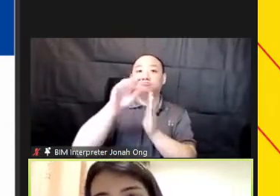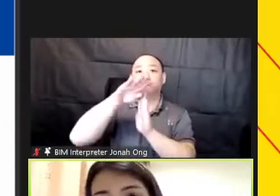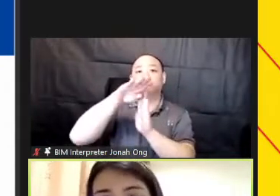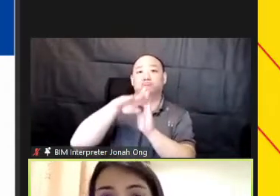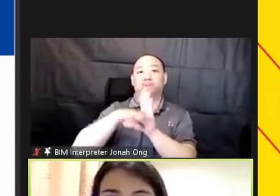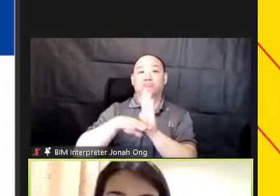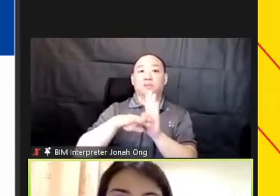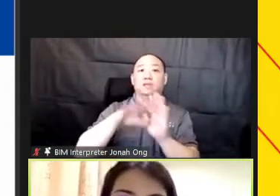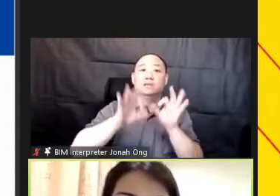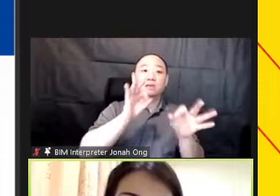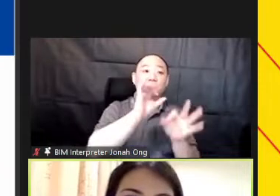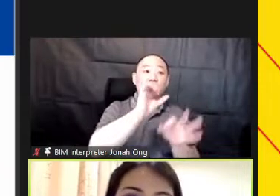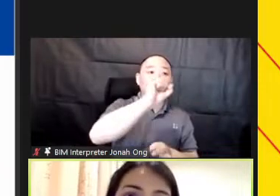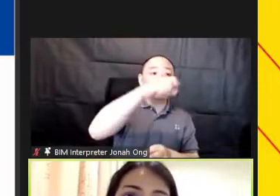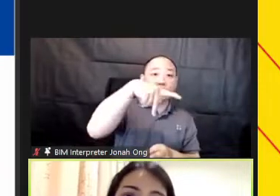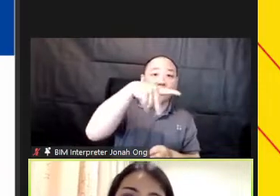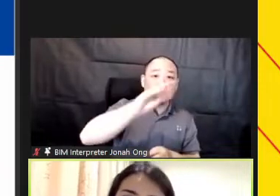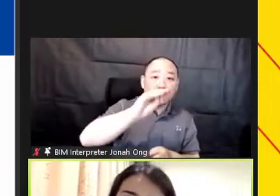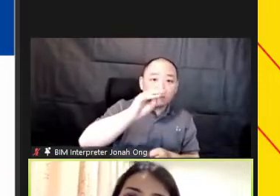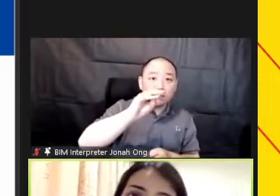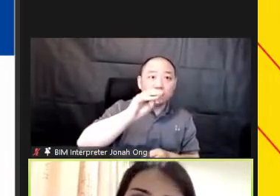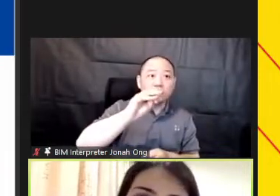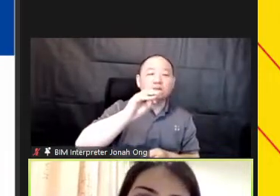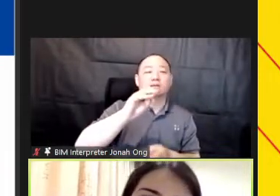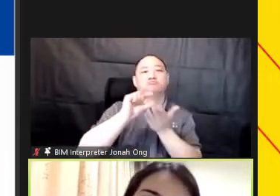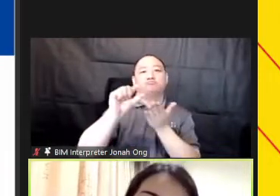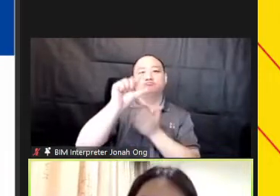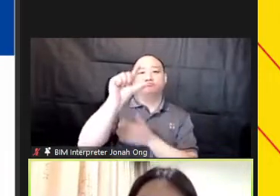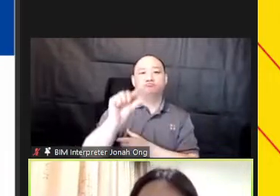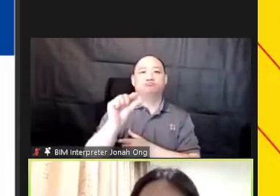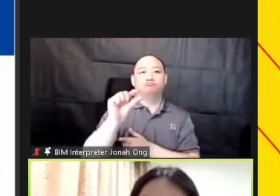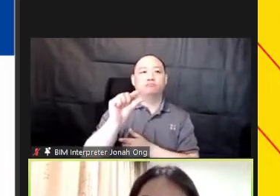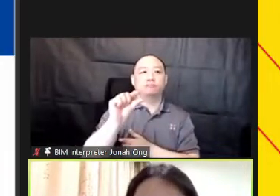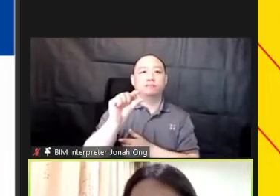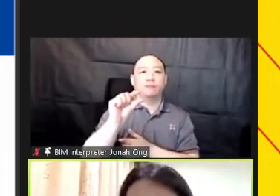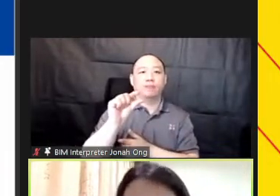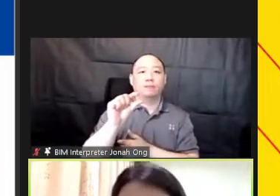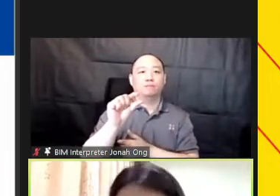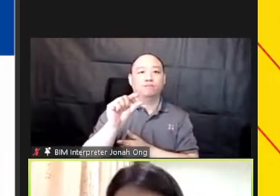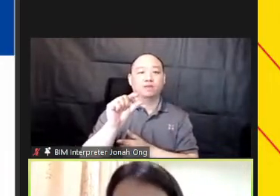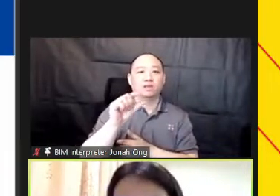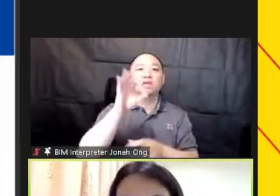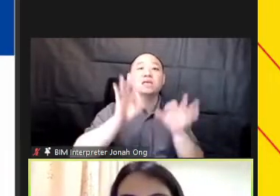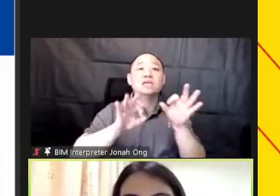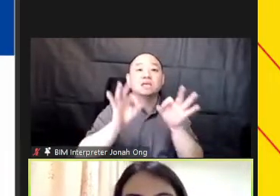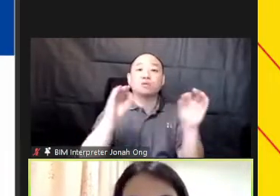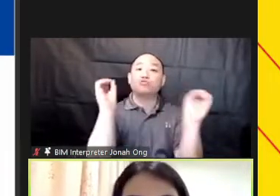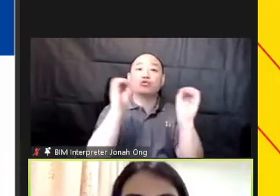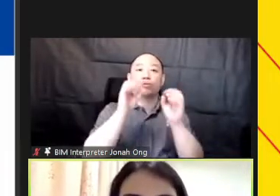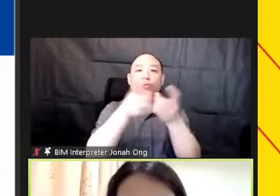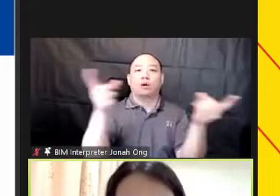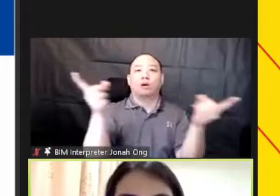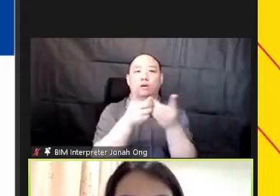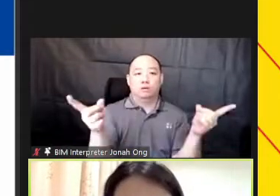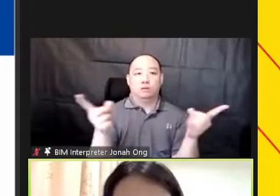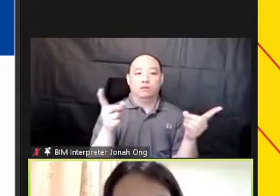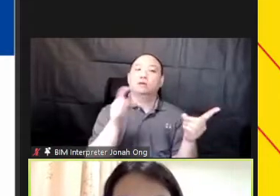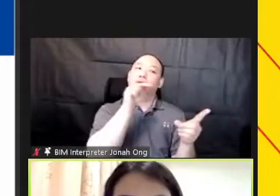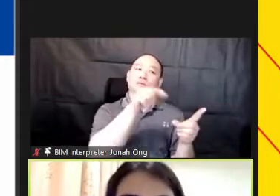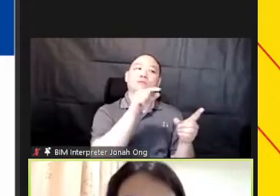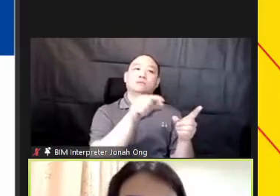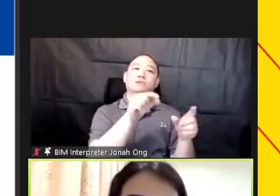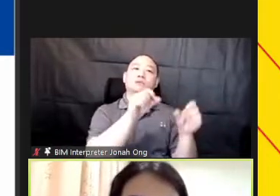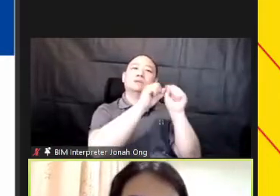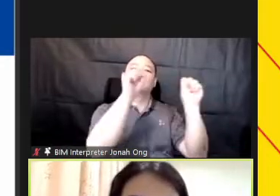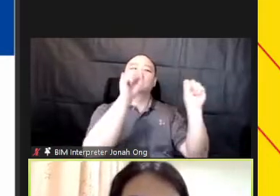SPM and are from a degree. So we know that all of this are very deep systemic issues that are still occurring in